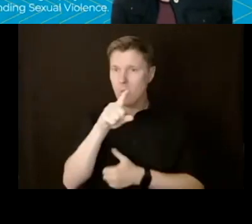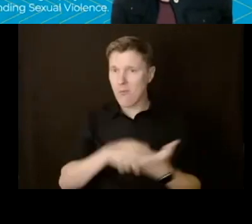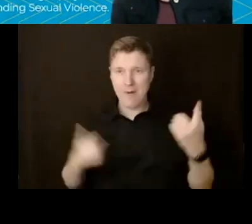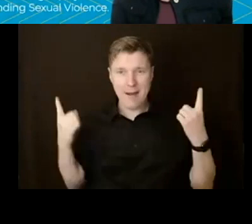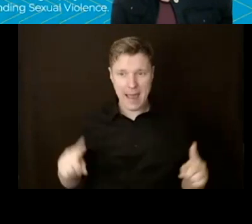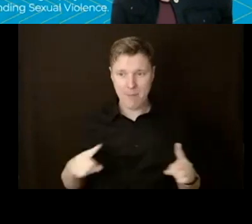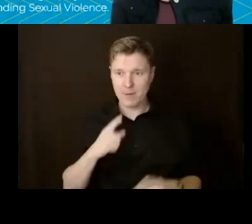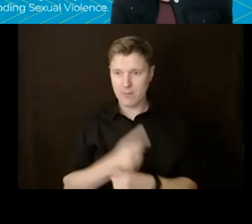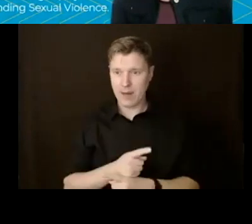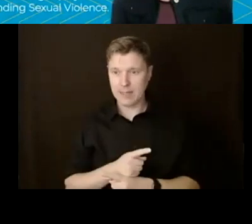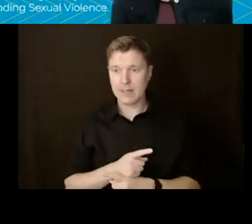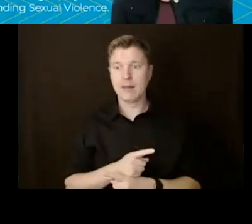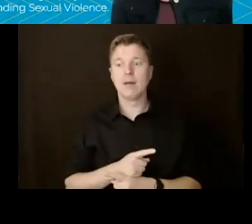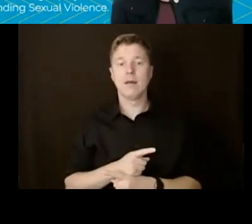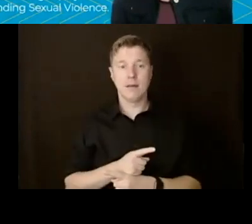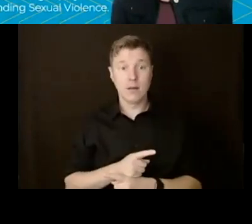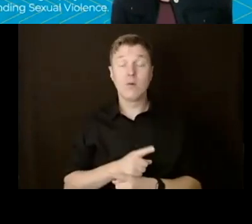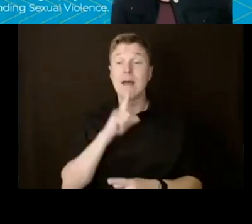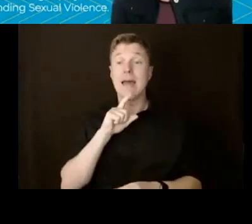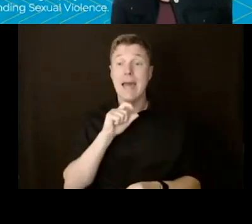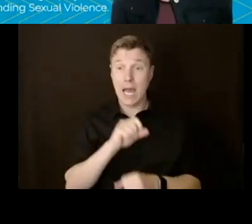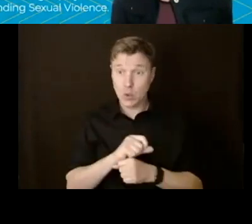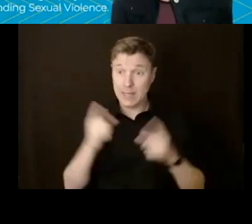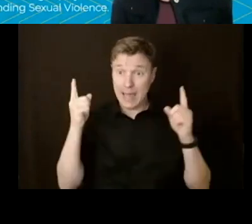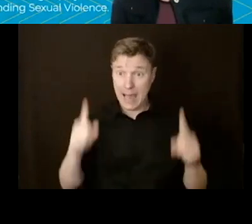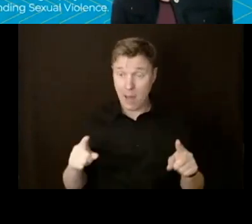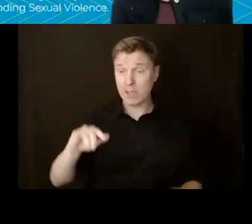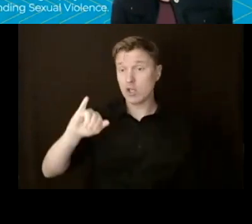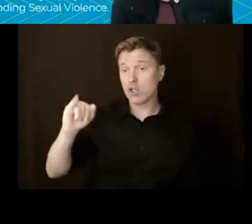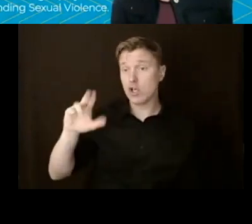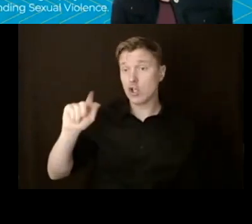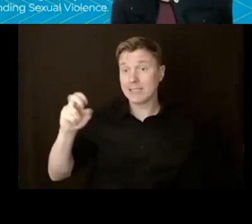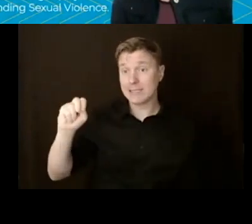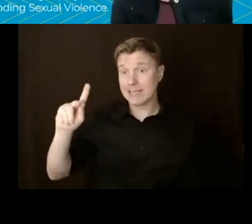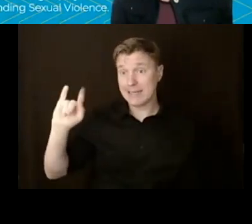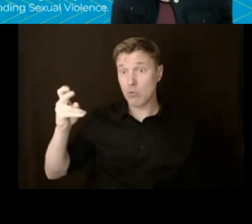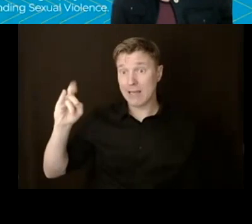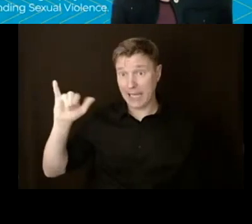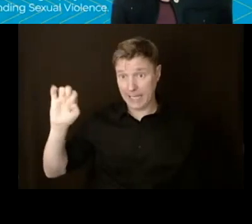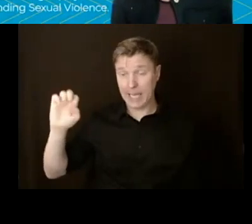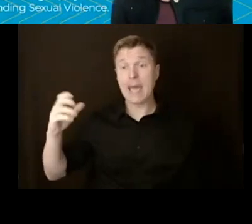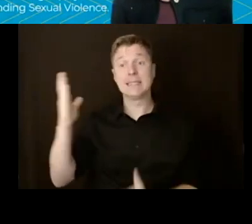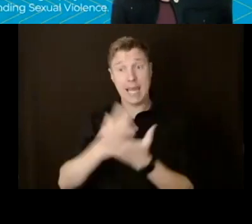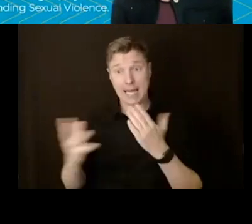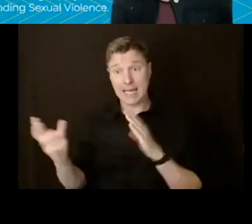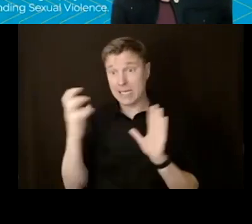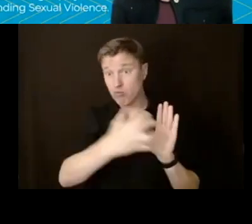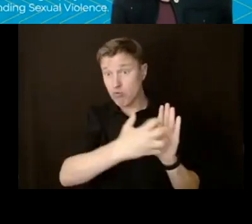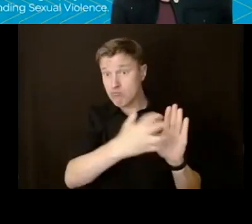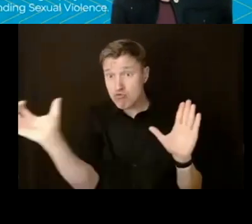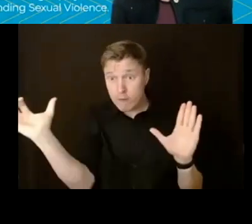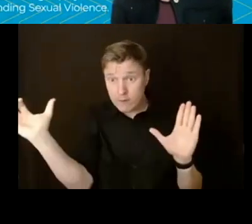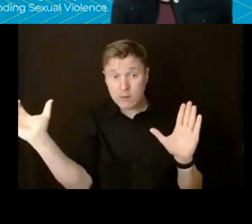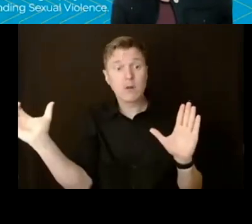right? What actually happened is that Justin Timberlake took his hand and removed a piece